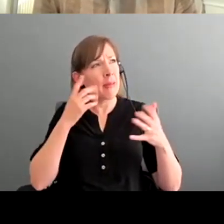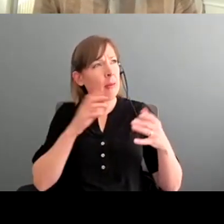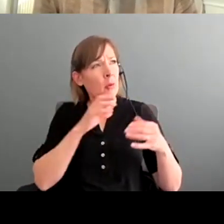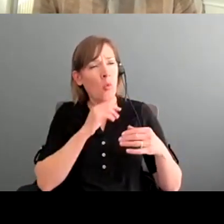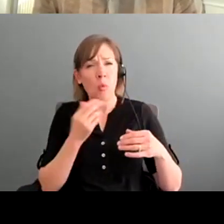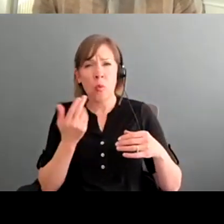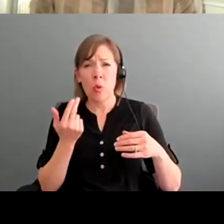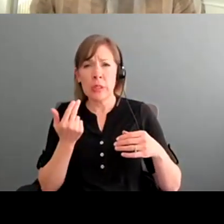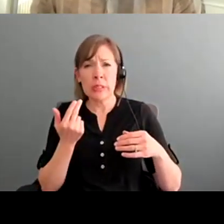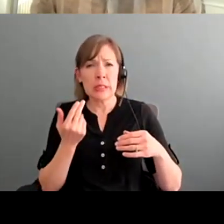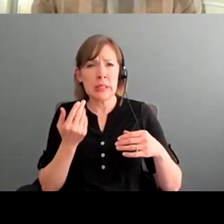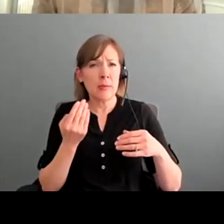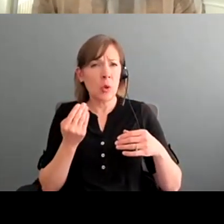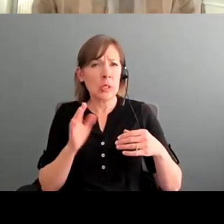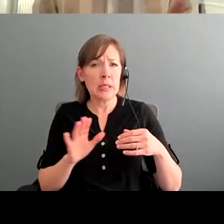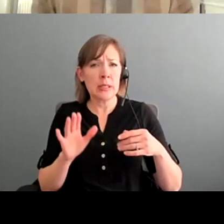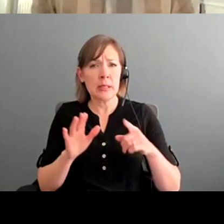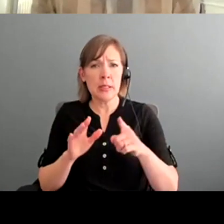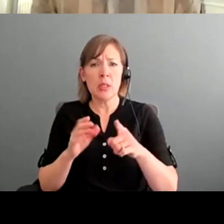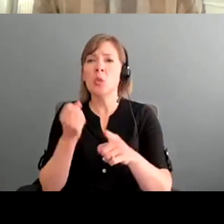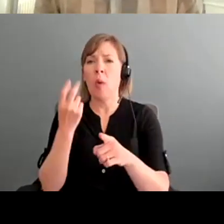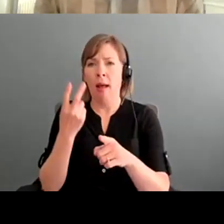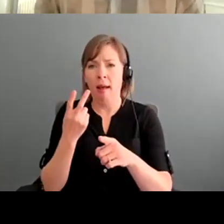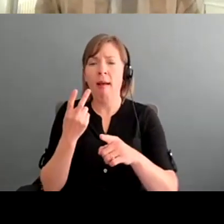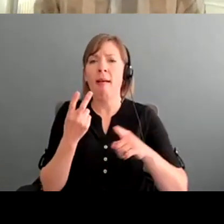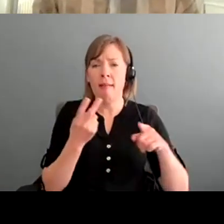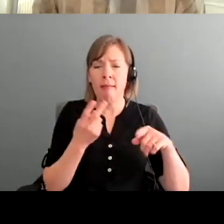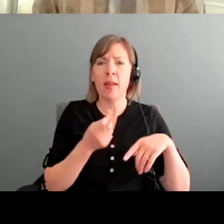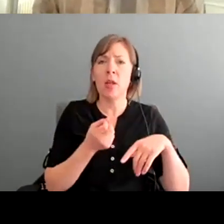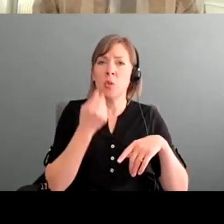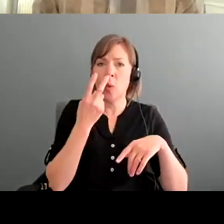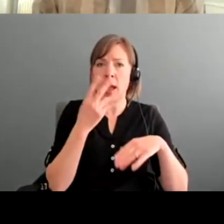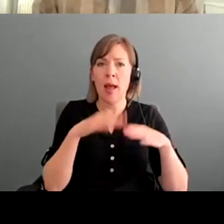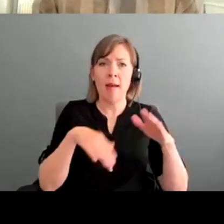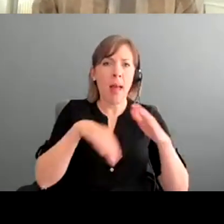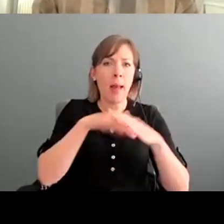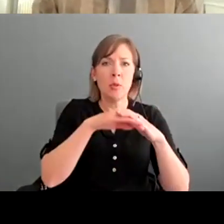13 or 14 up to 12. 12. Okay, 12 up to